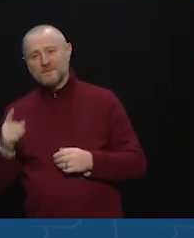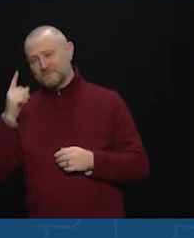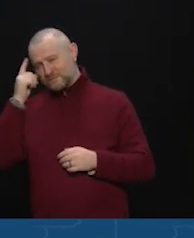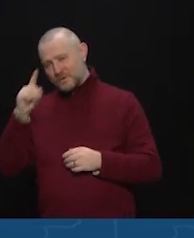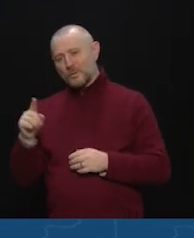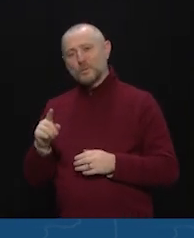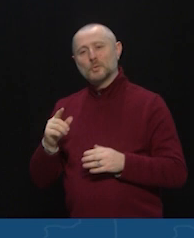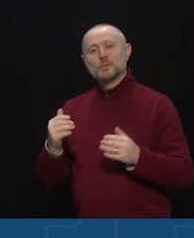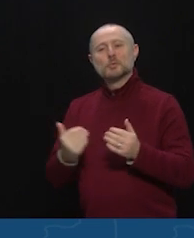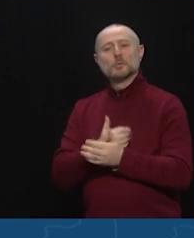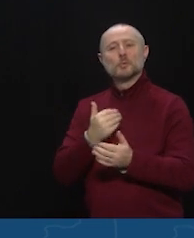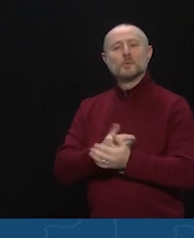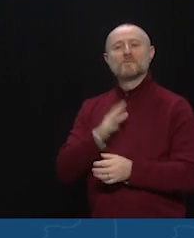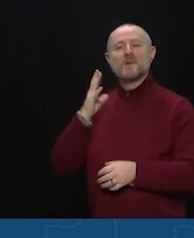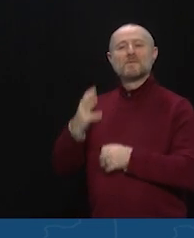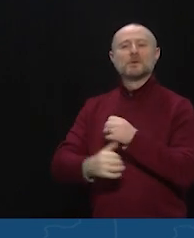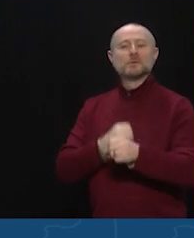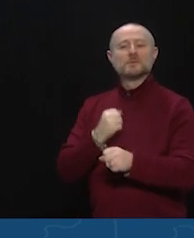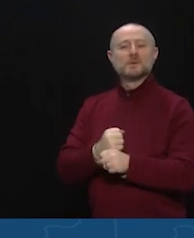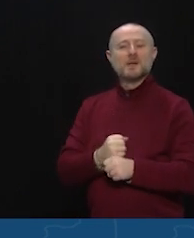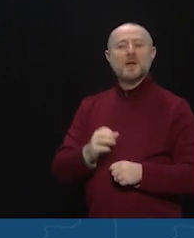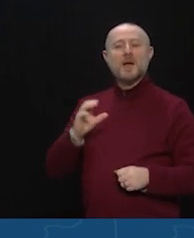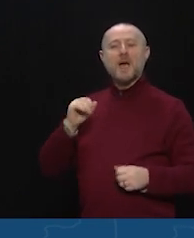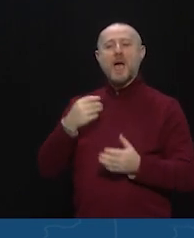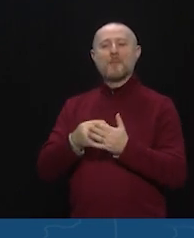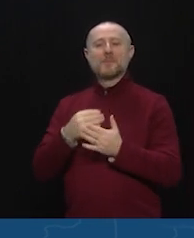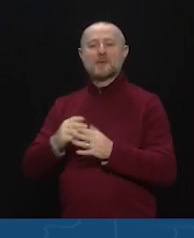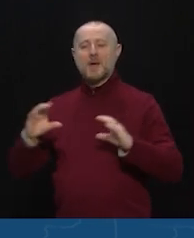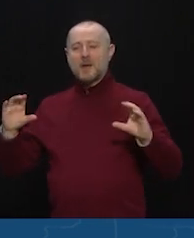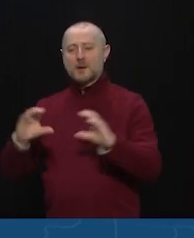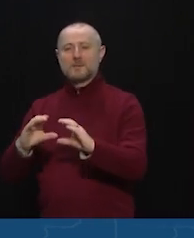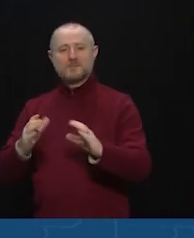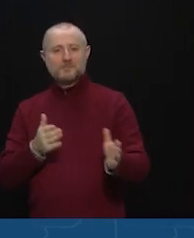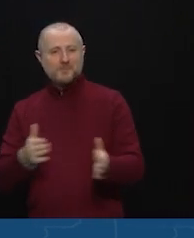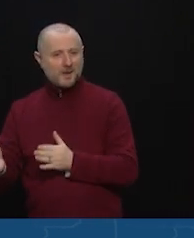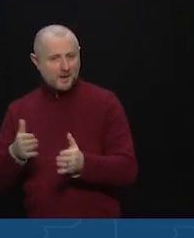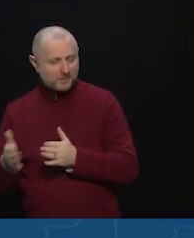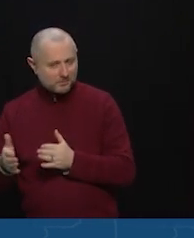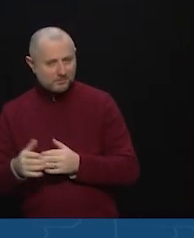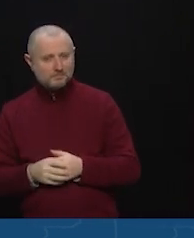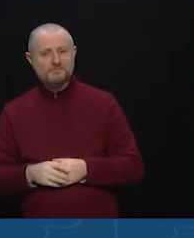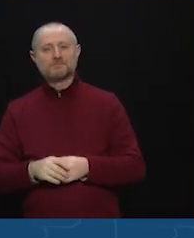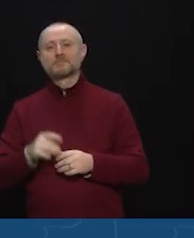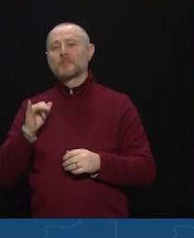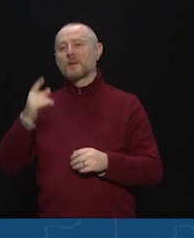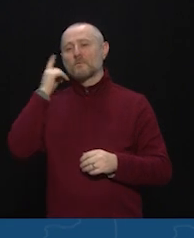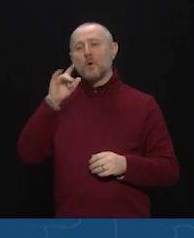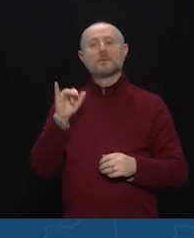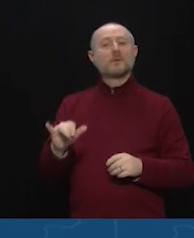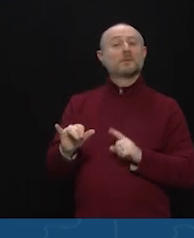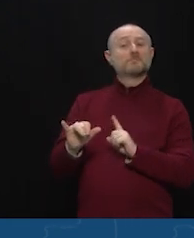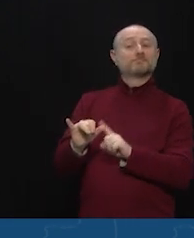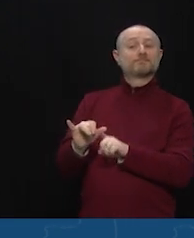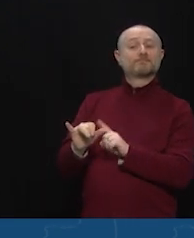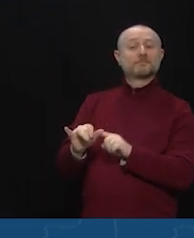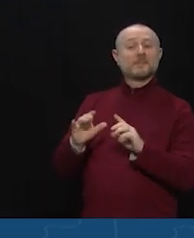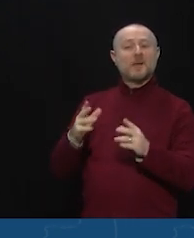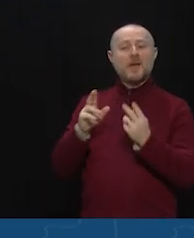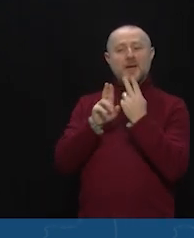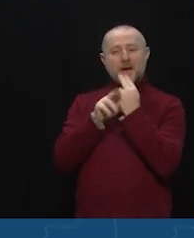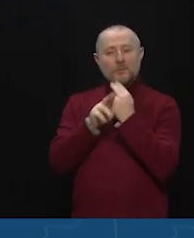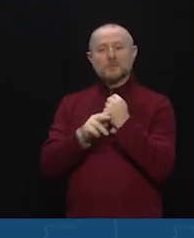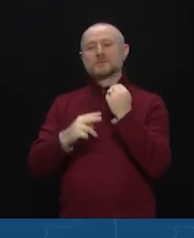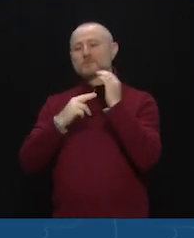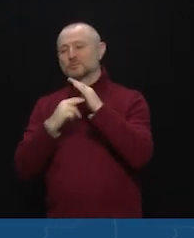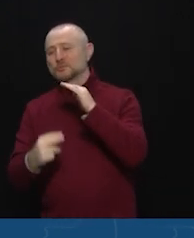new 5-year capital plan. So we have a 5-year capital plan for highways and bridges. It's across